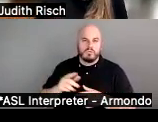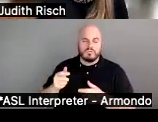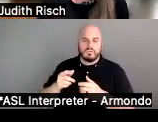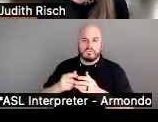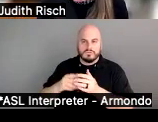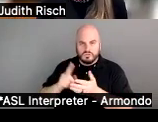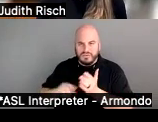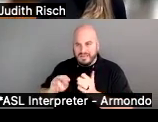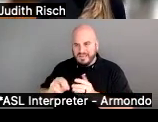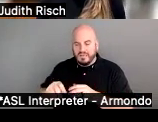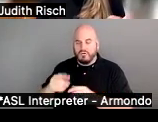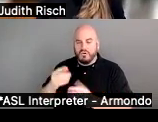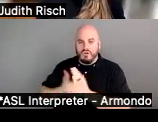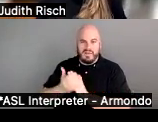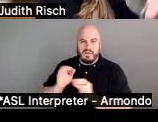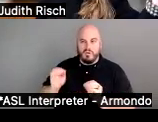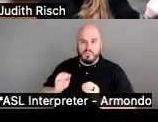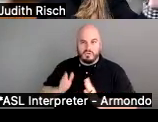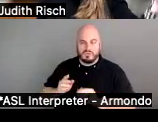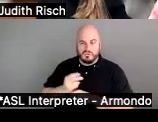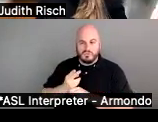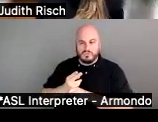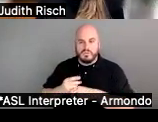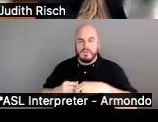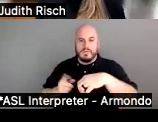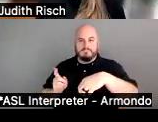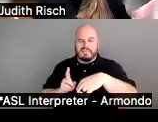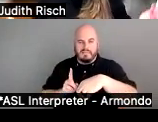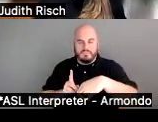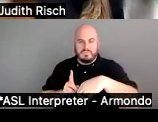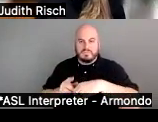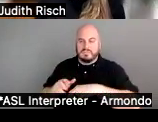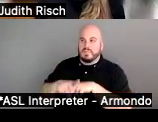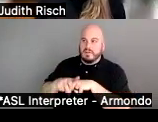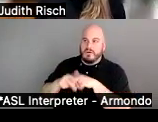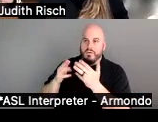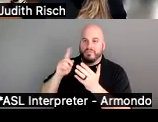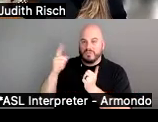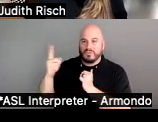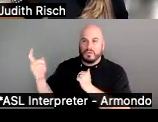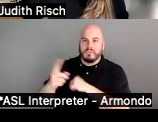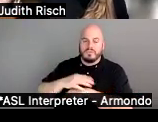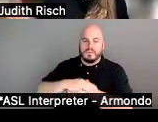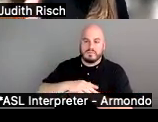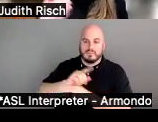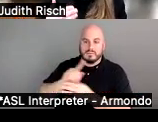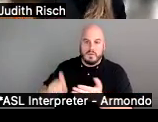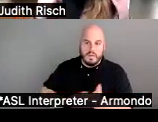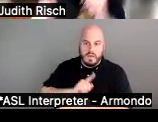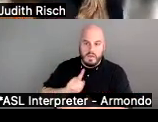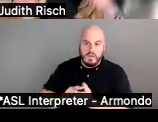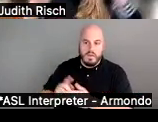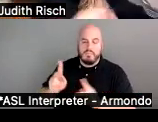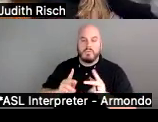couldn't use it, and would sit there and wait for someone to come to the desk, and no one came for an hour, and people would come